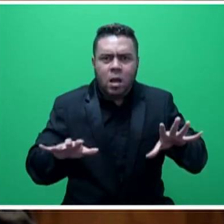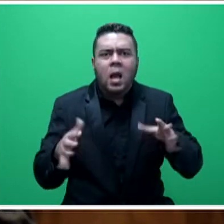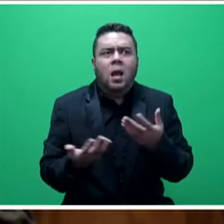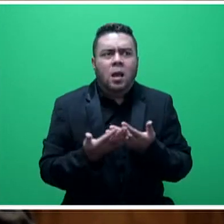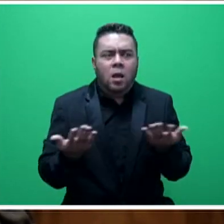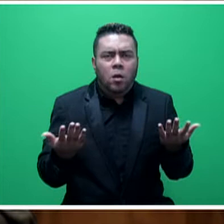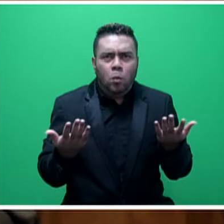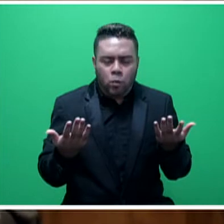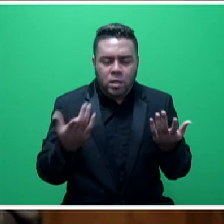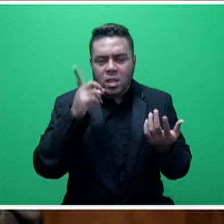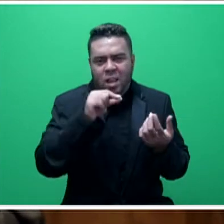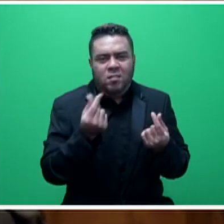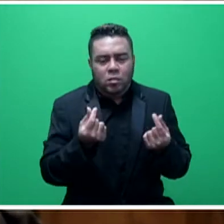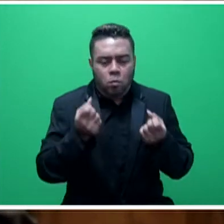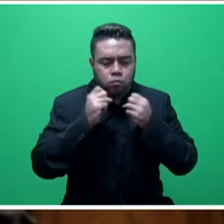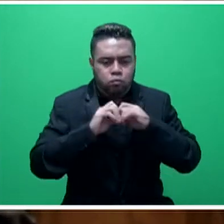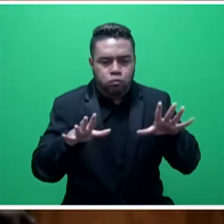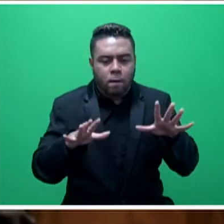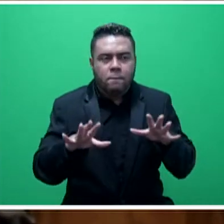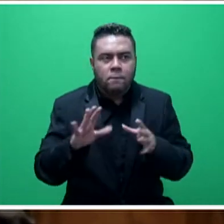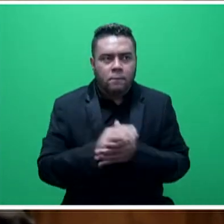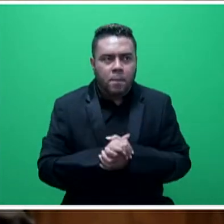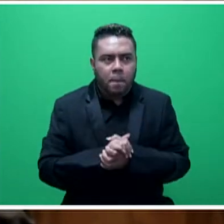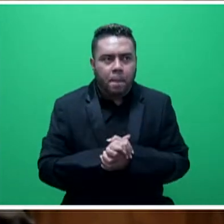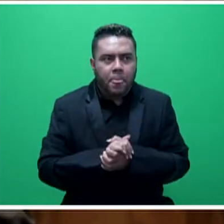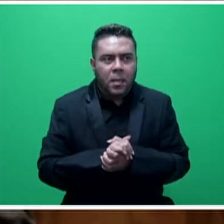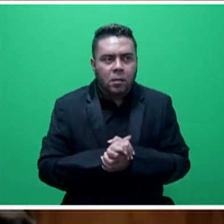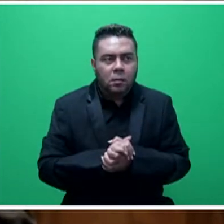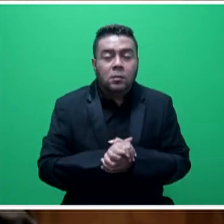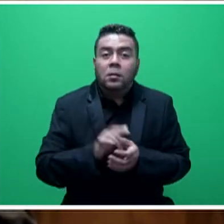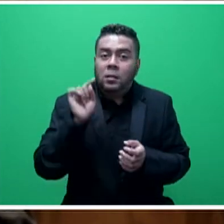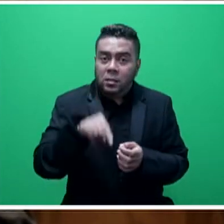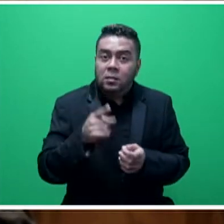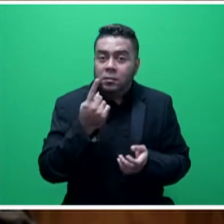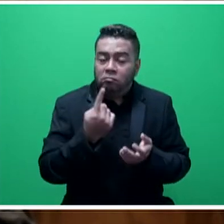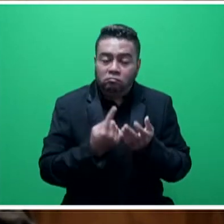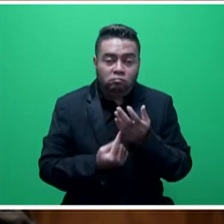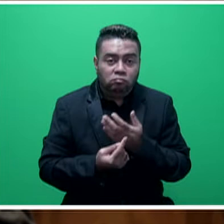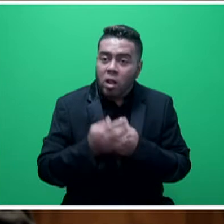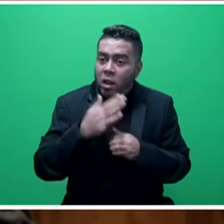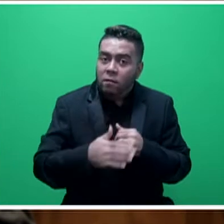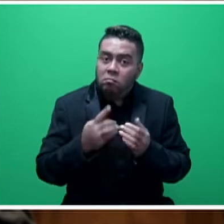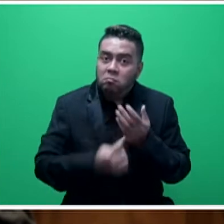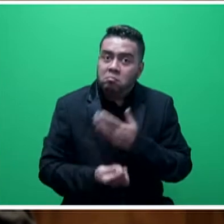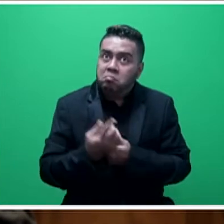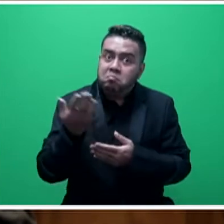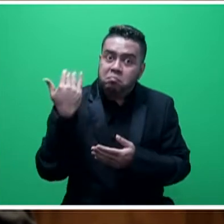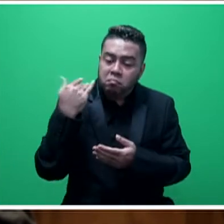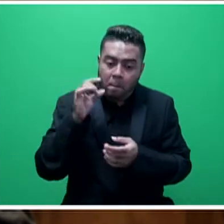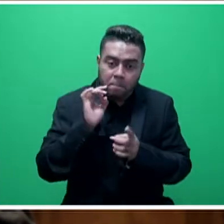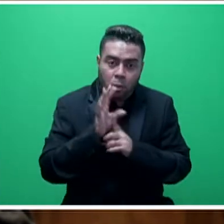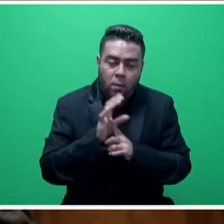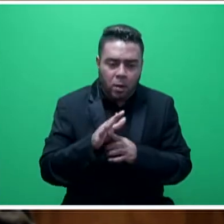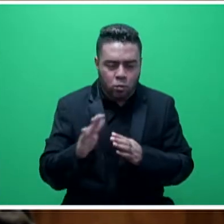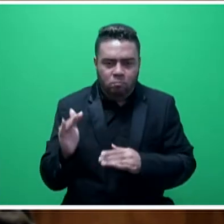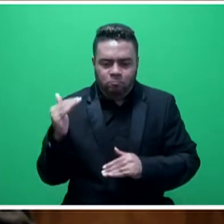to disseminate information directly from the source, which is us. And this has never been more important if we are to keep up with the rest of the